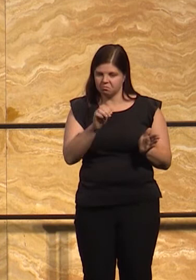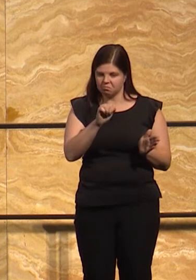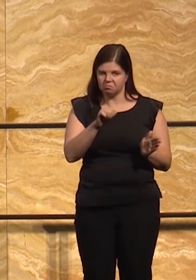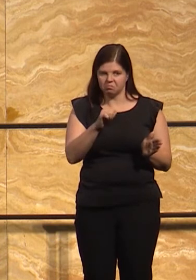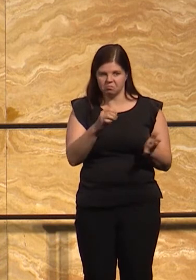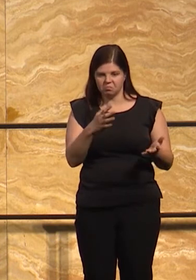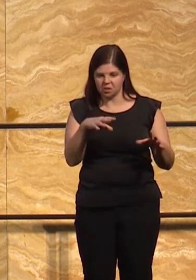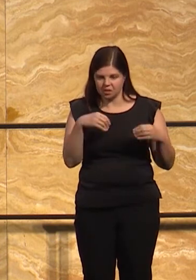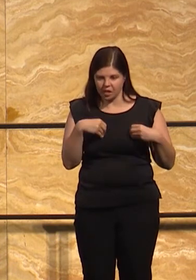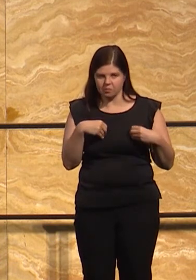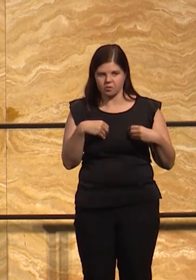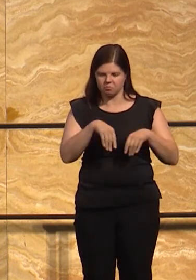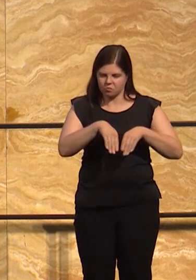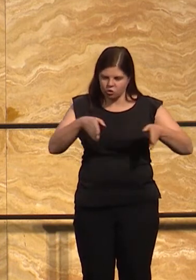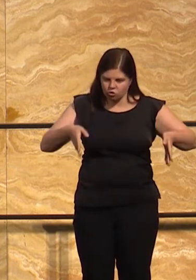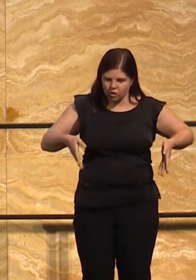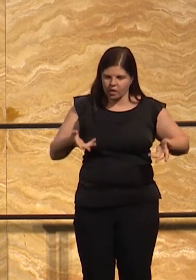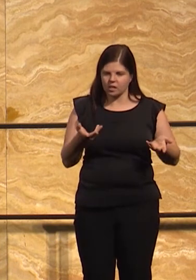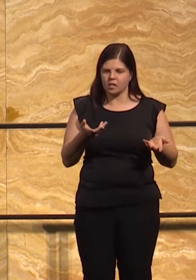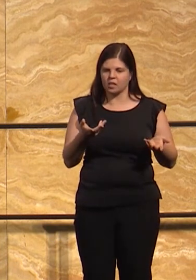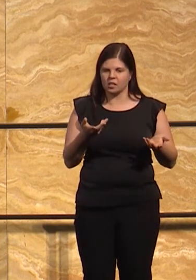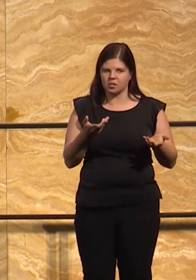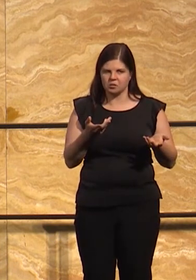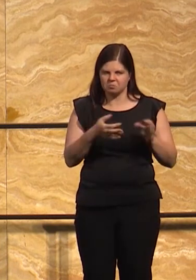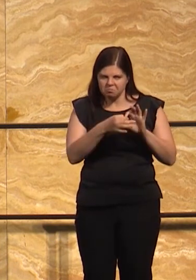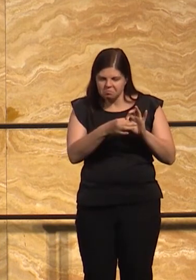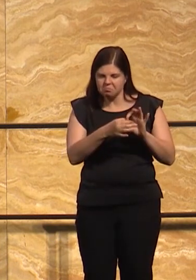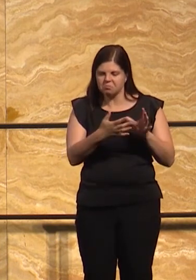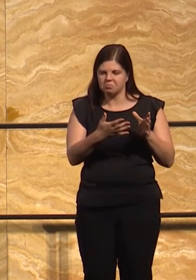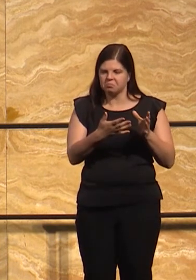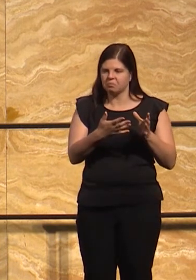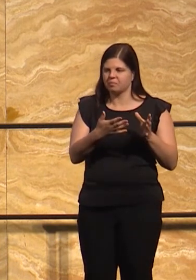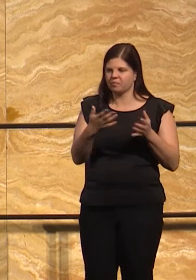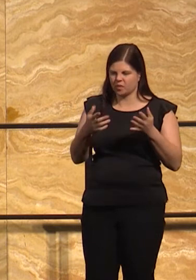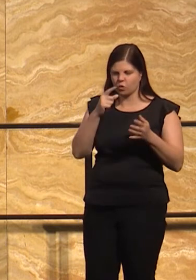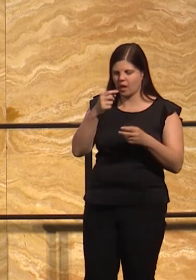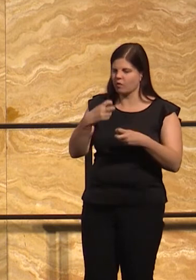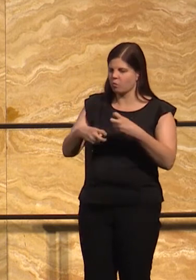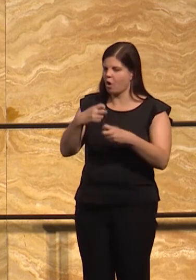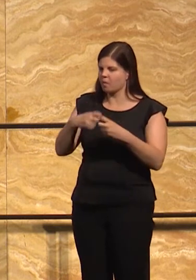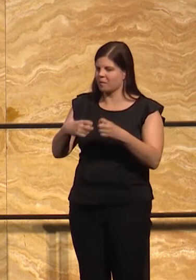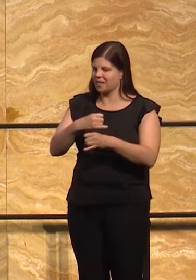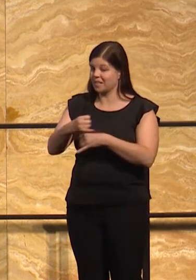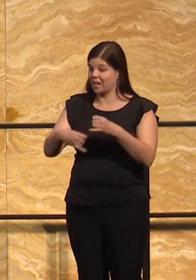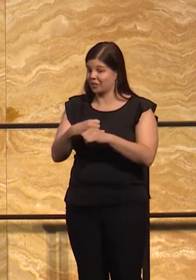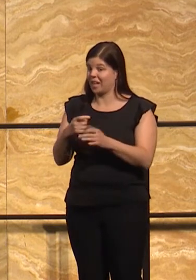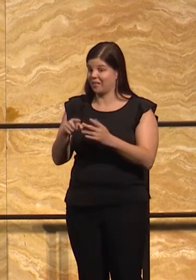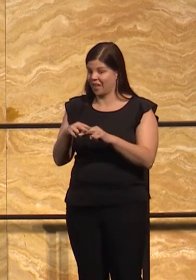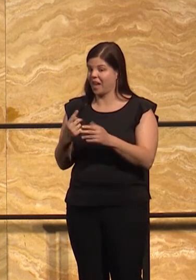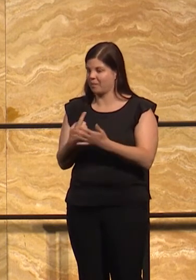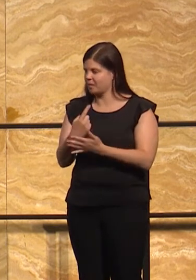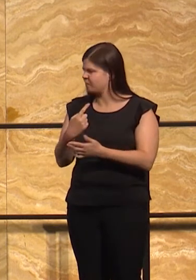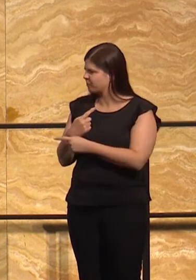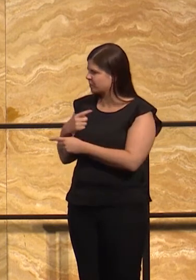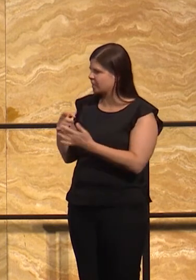way that they build mutuality with Taliban, we might have a problem internationally on our hands. But if you're an ethnic Hazara, if you're an